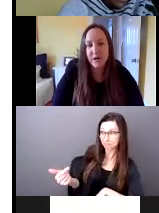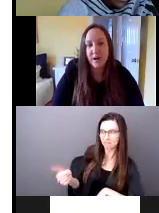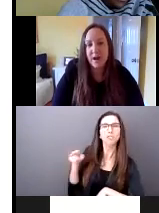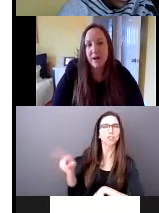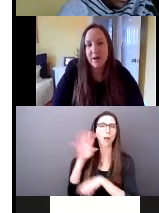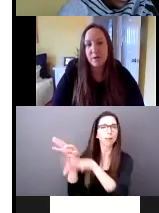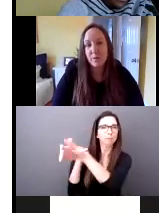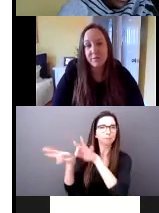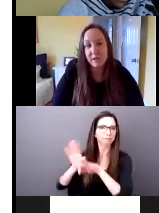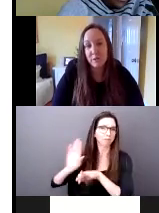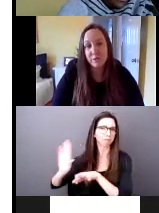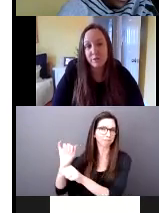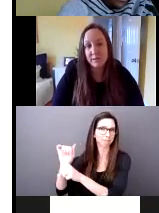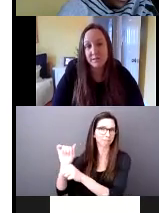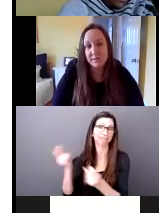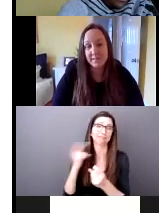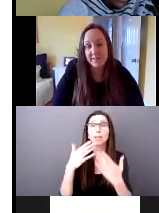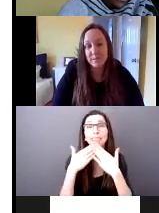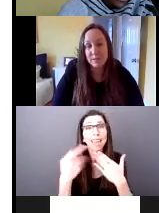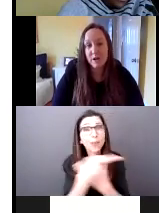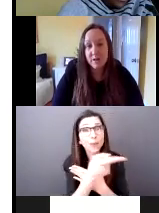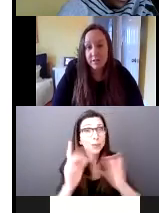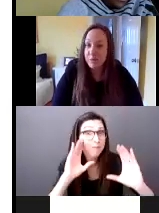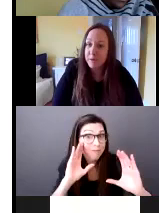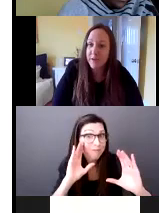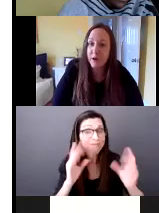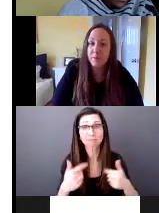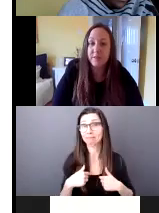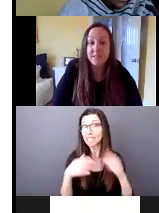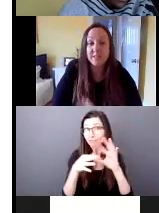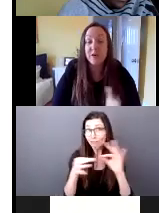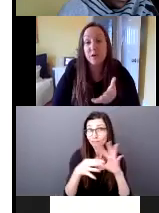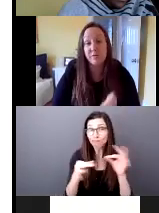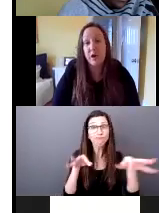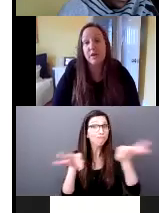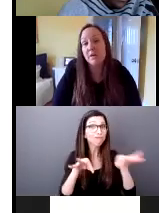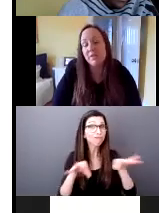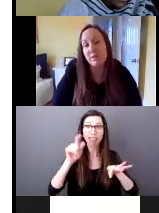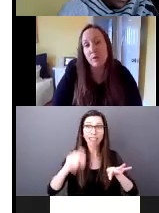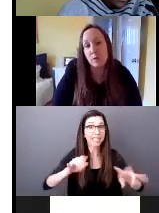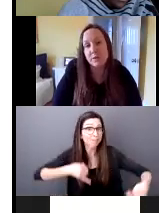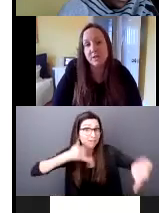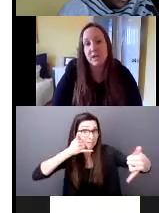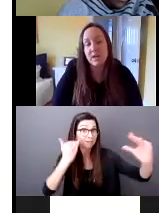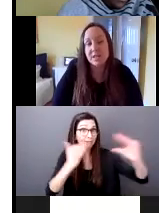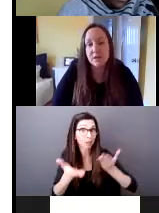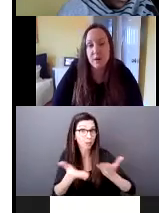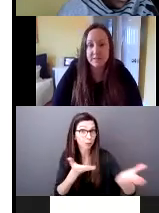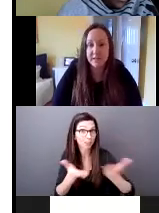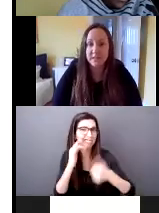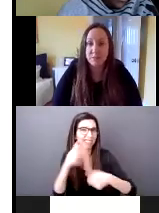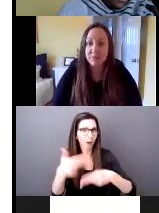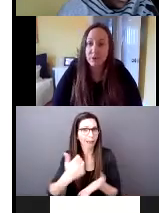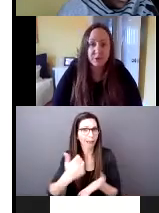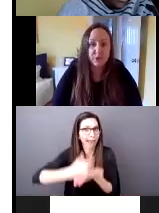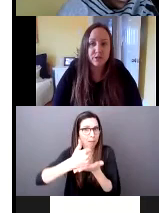work. So I want to thank you all for listening to me talk a little bit about the helpline. This is how you can find me if anyone wants to ask